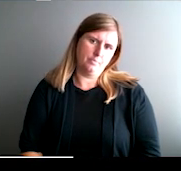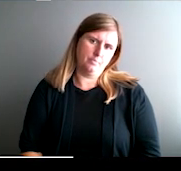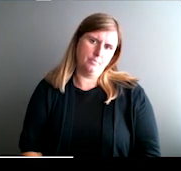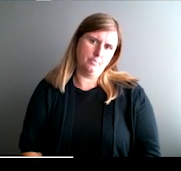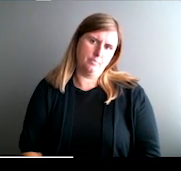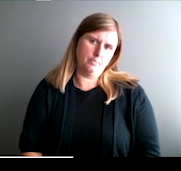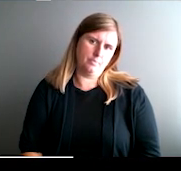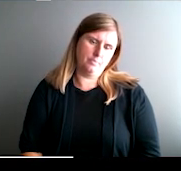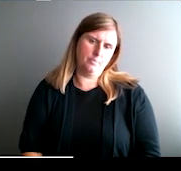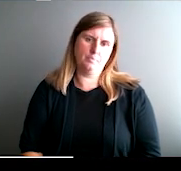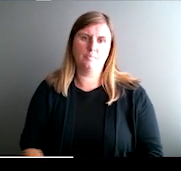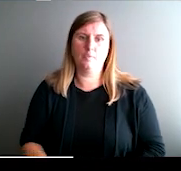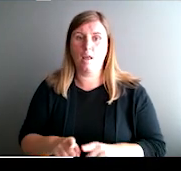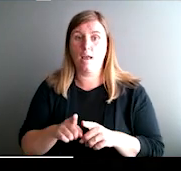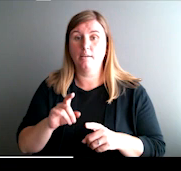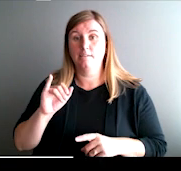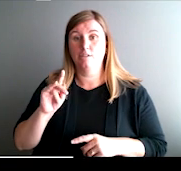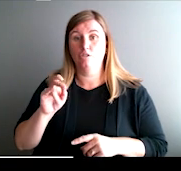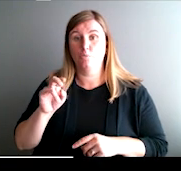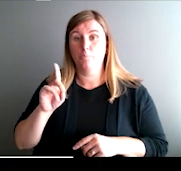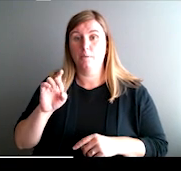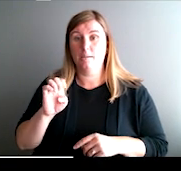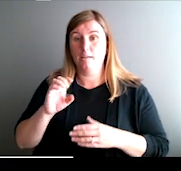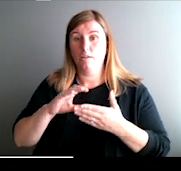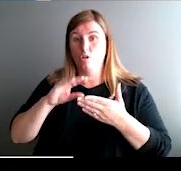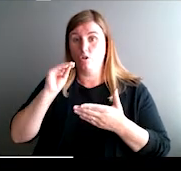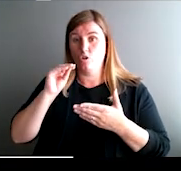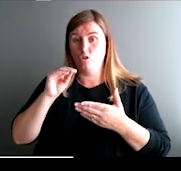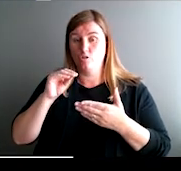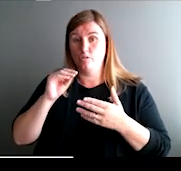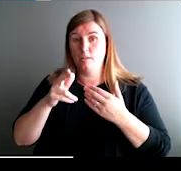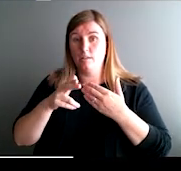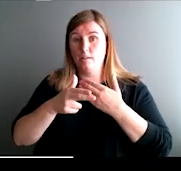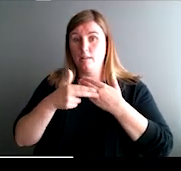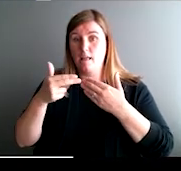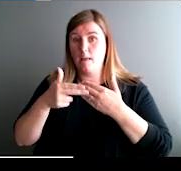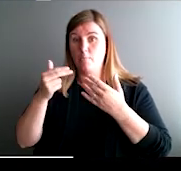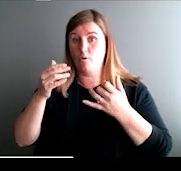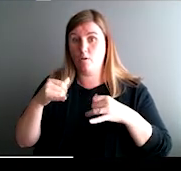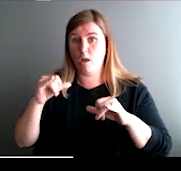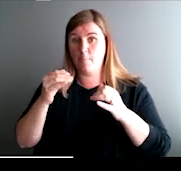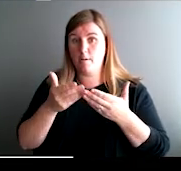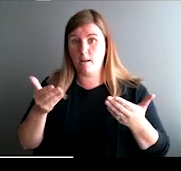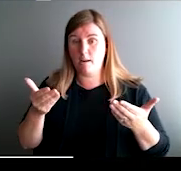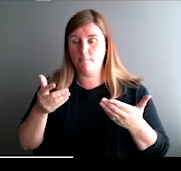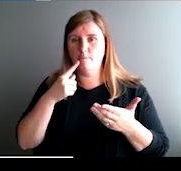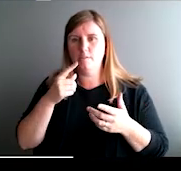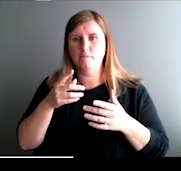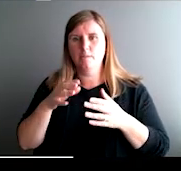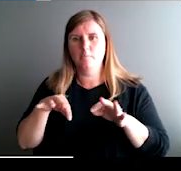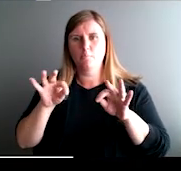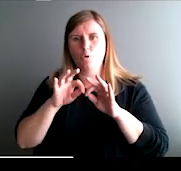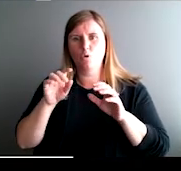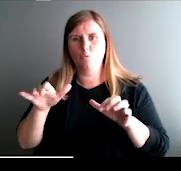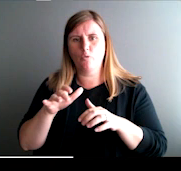milk. As intermediate learners learn to label common items, it is important that you perform a check that